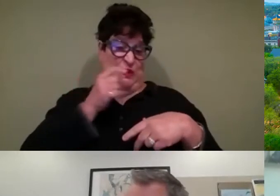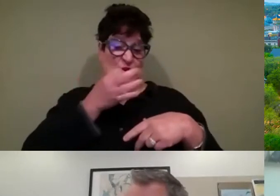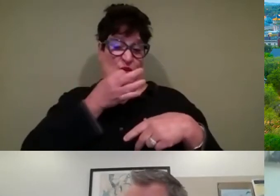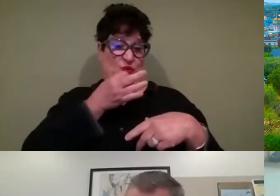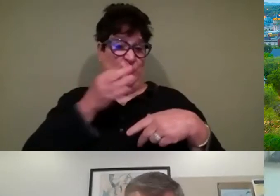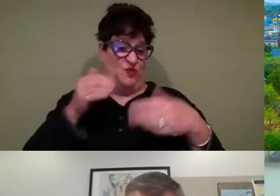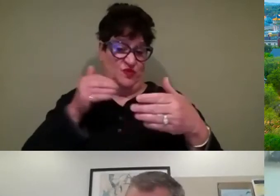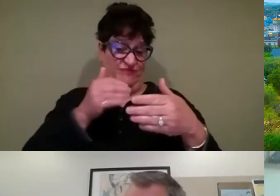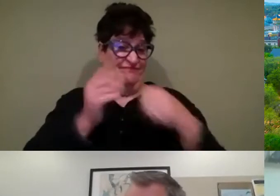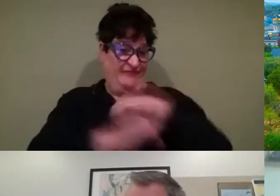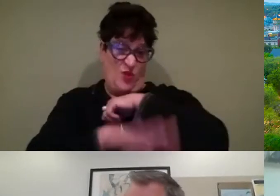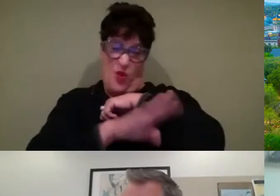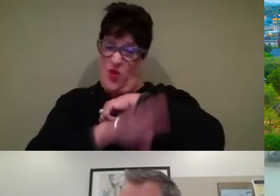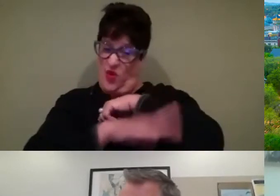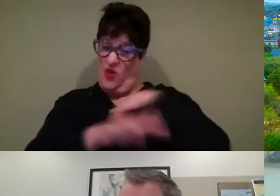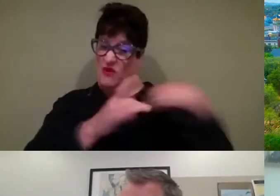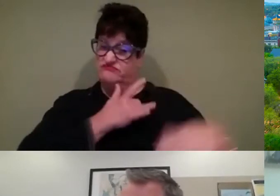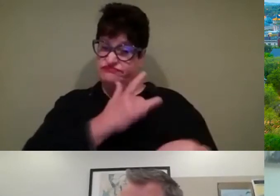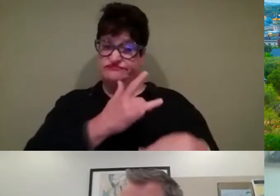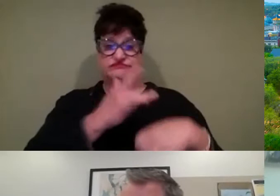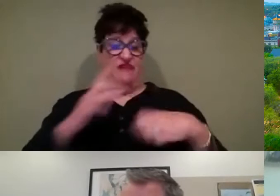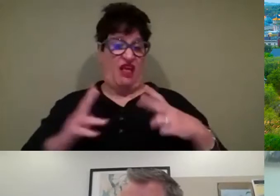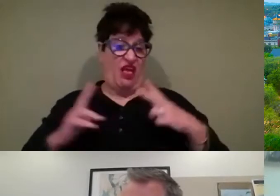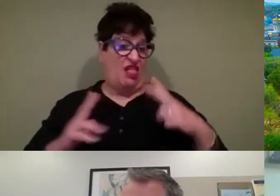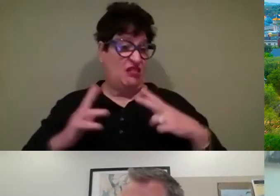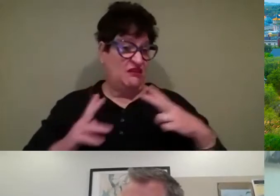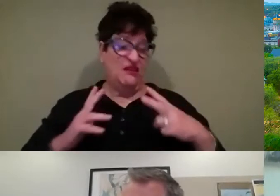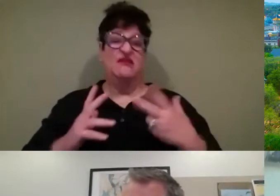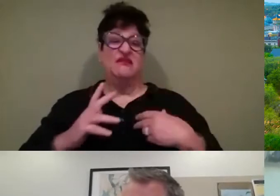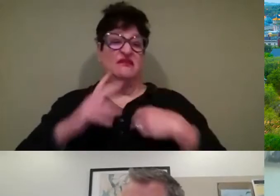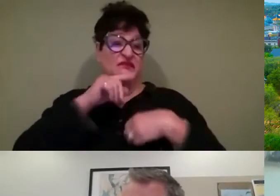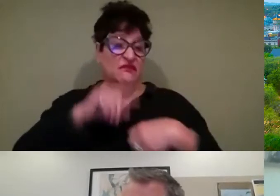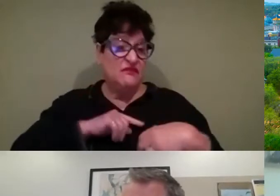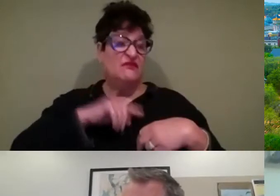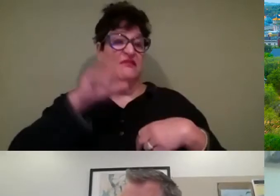and approaching many different holidays, and many individuals